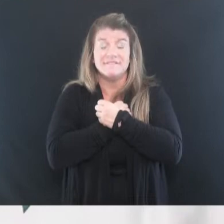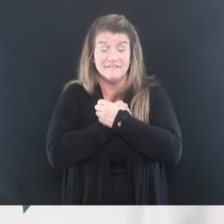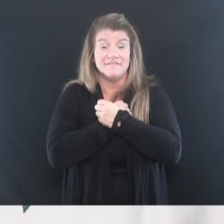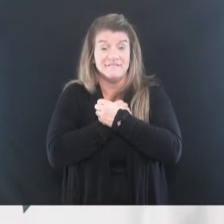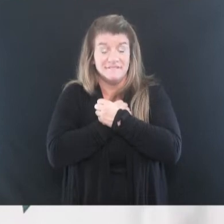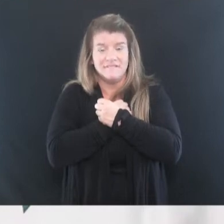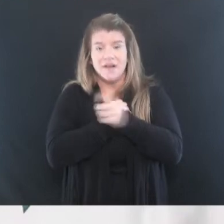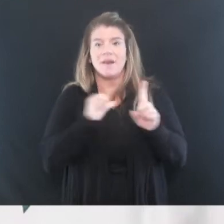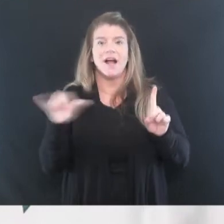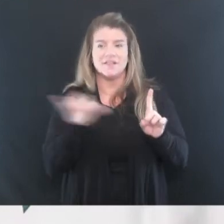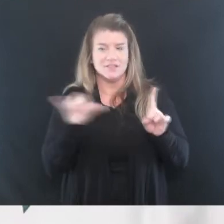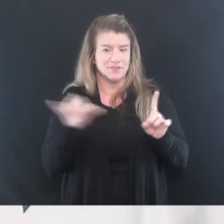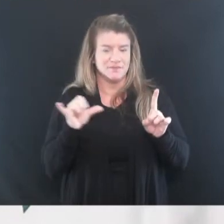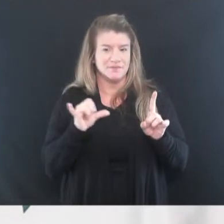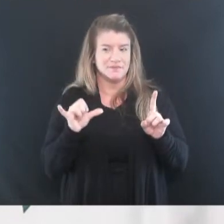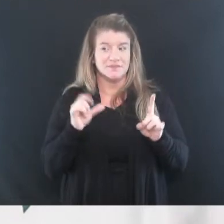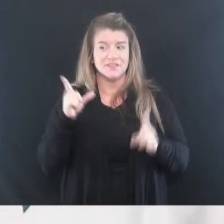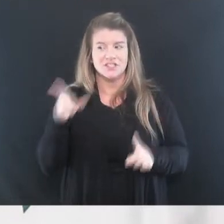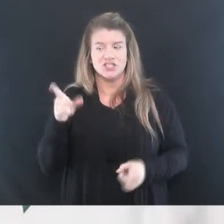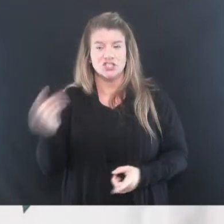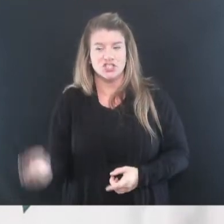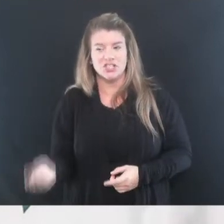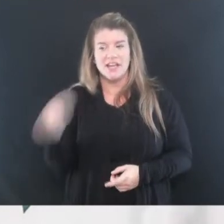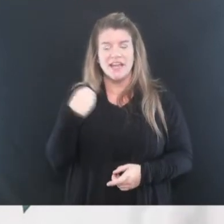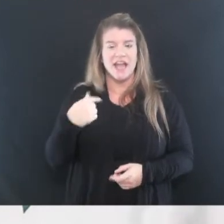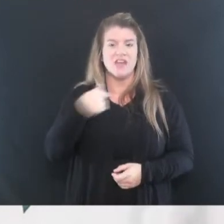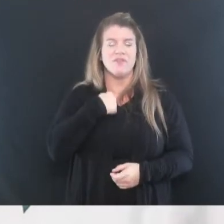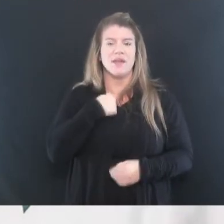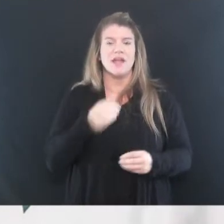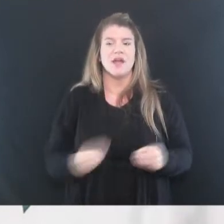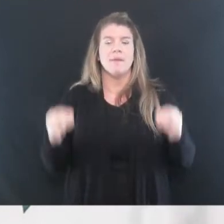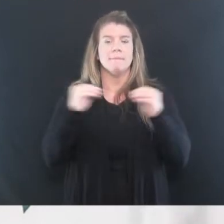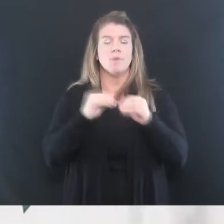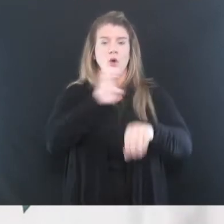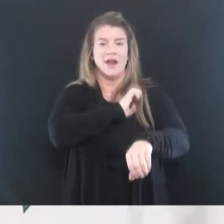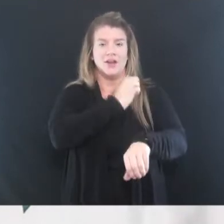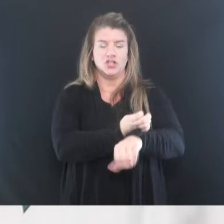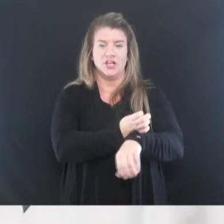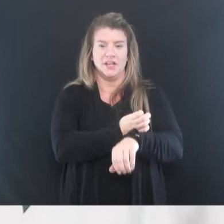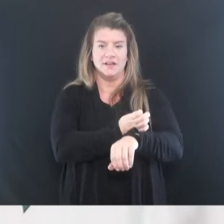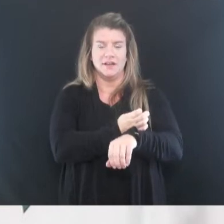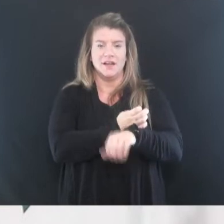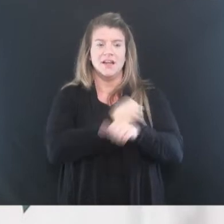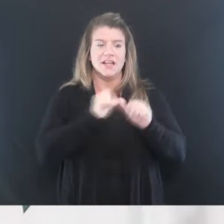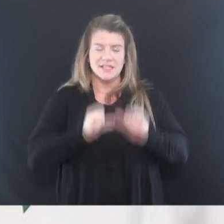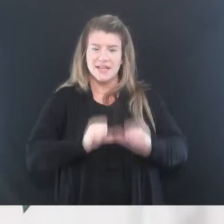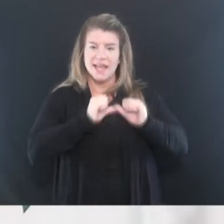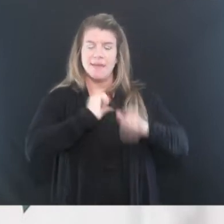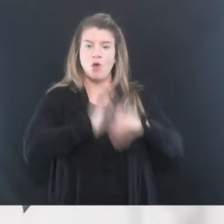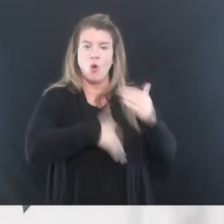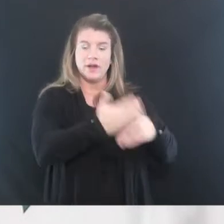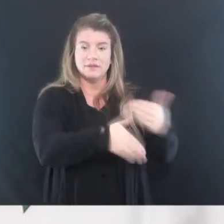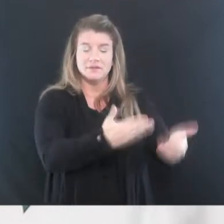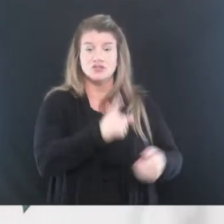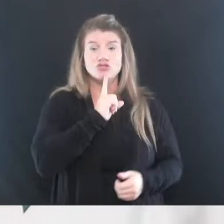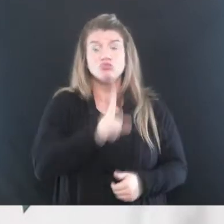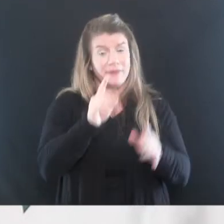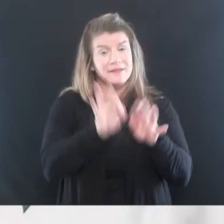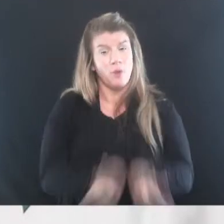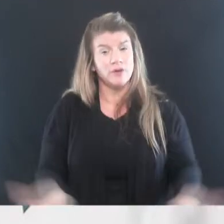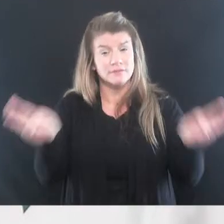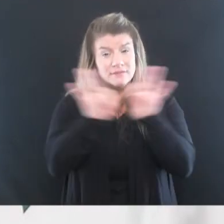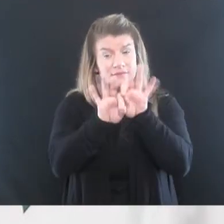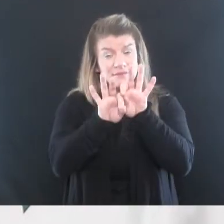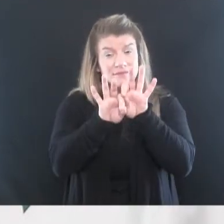about? She gave me more and more energy to go. It's really important.